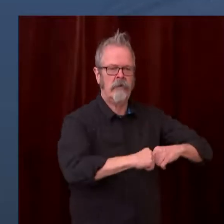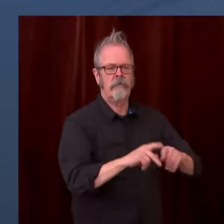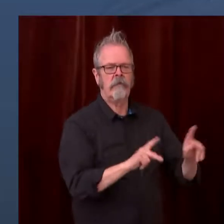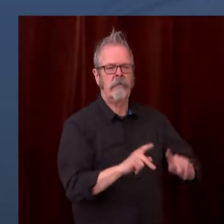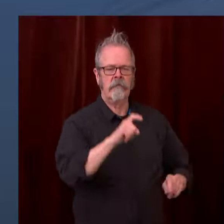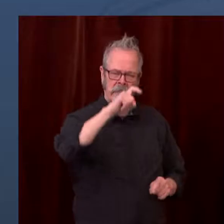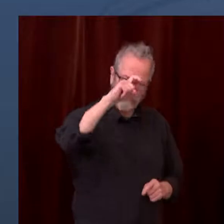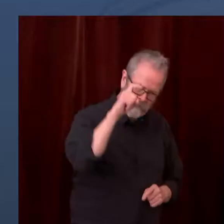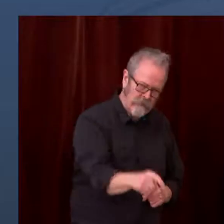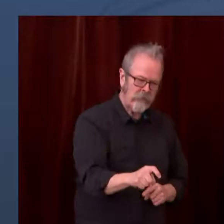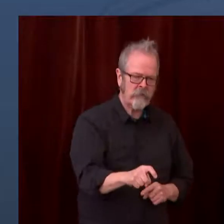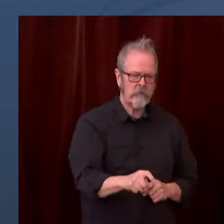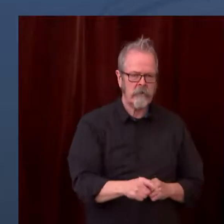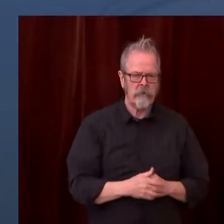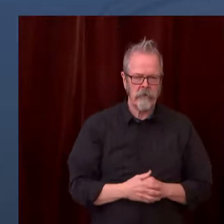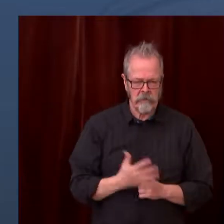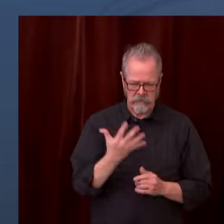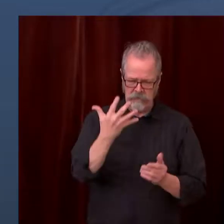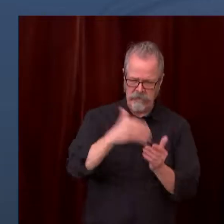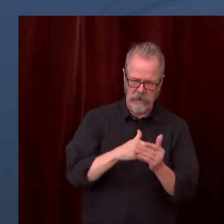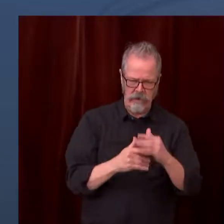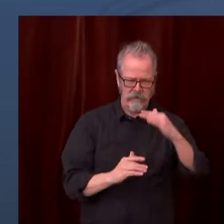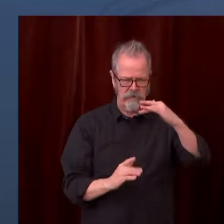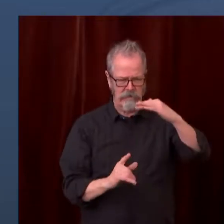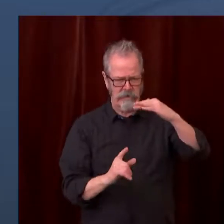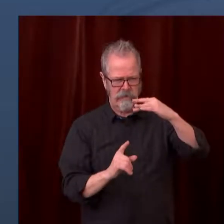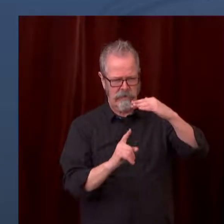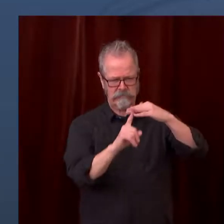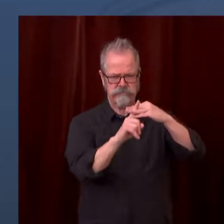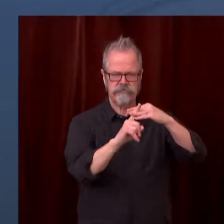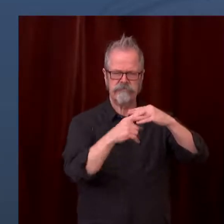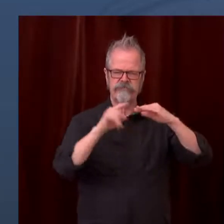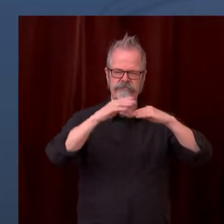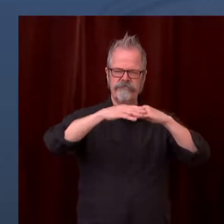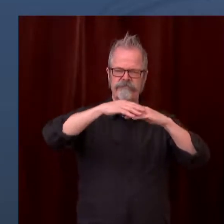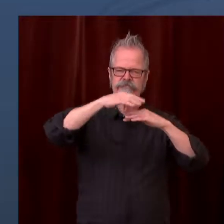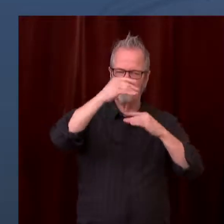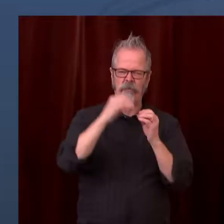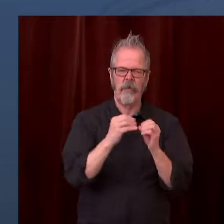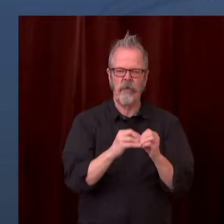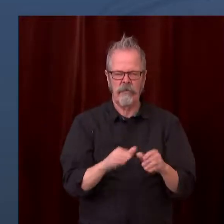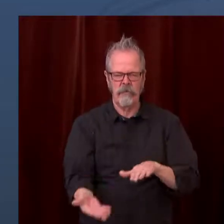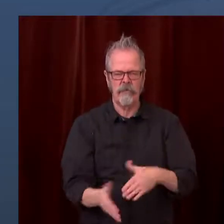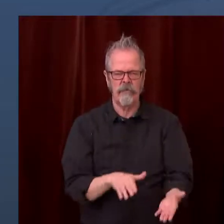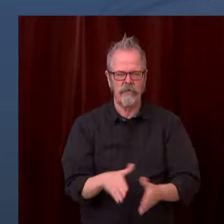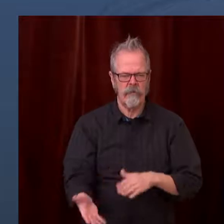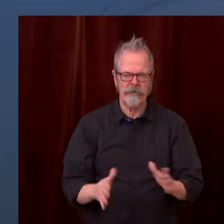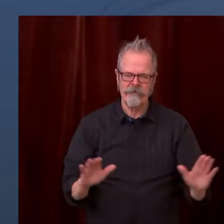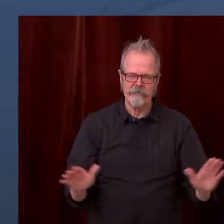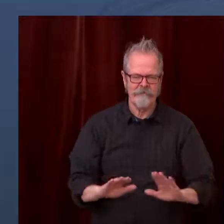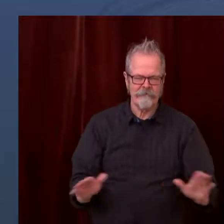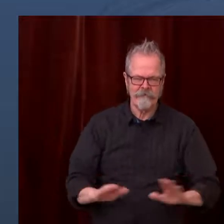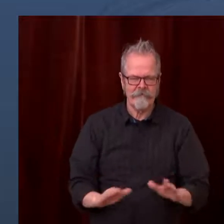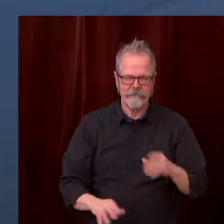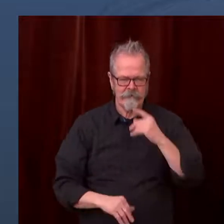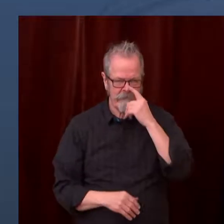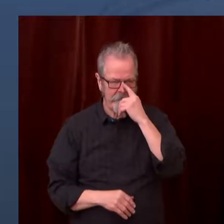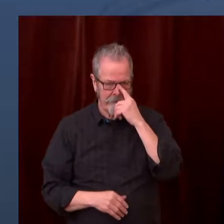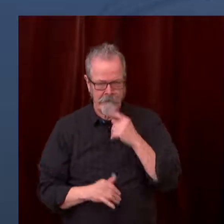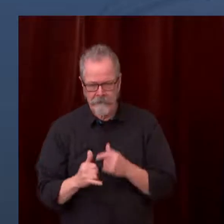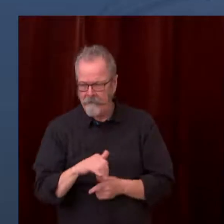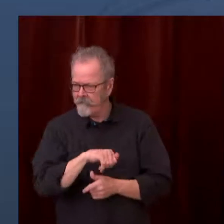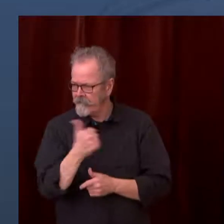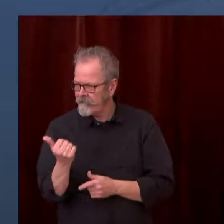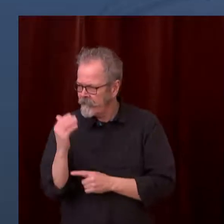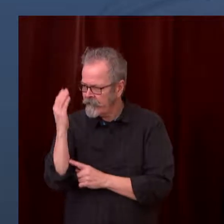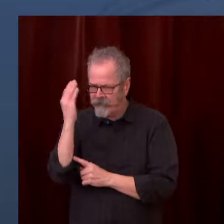And building on the governor and Dr. SHAH's remarks, I would add that as the governor announced recently, we are in the middle of an effort where we're